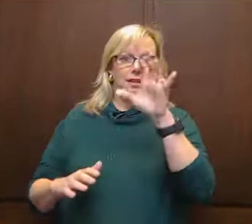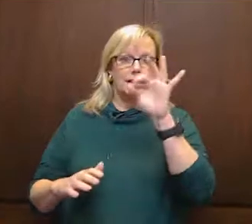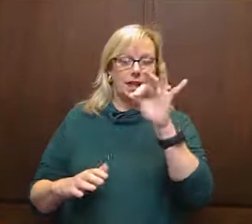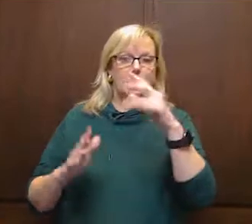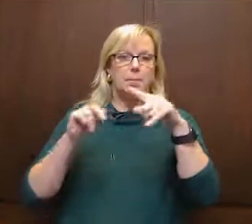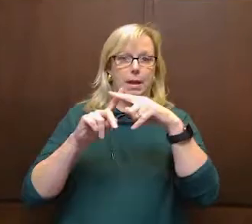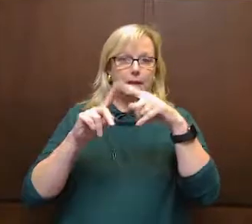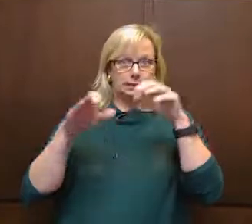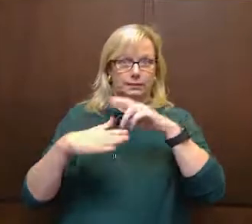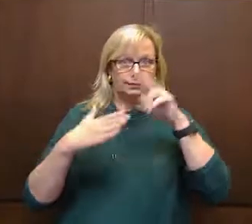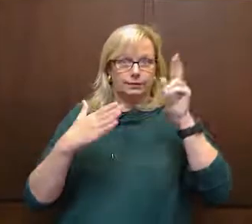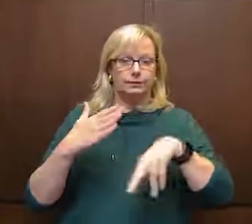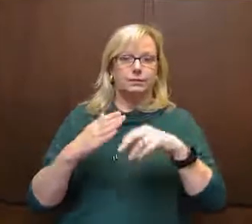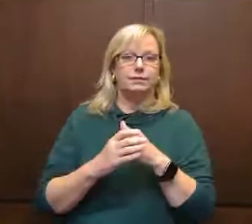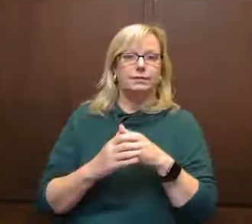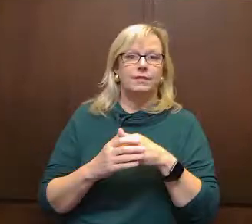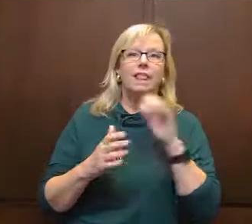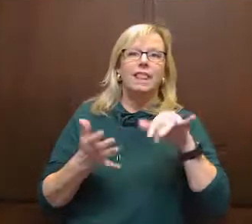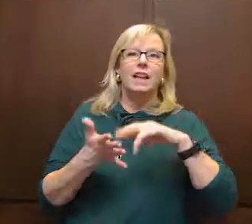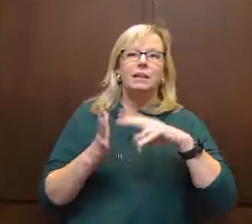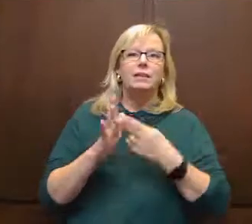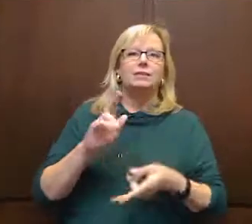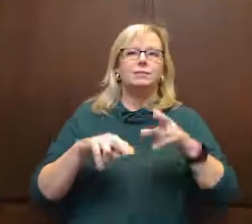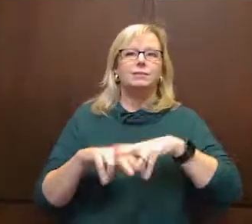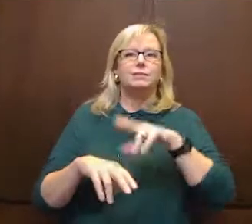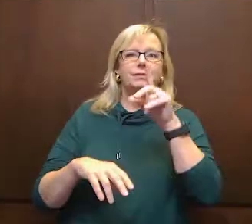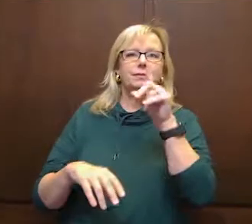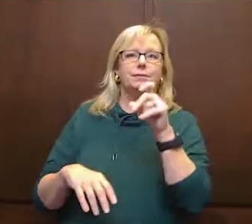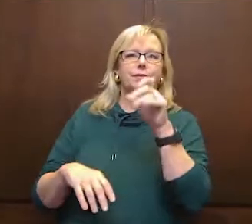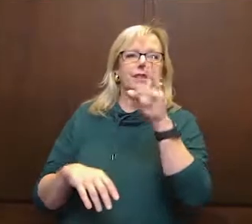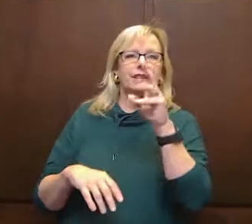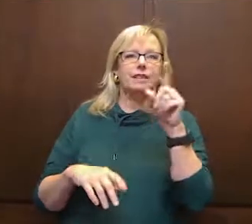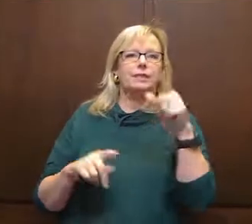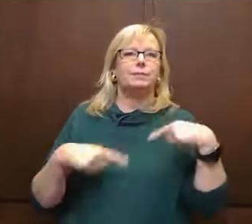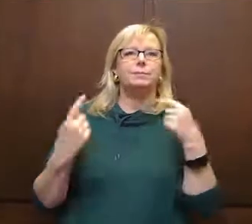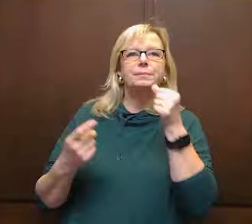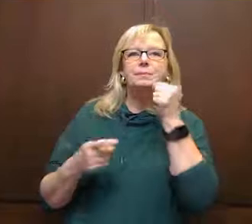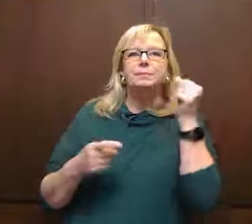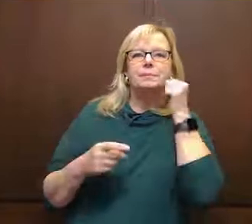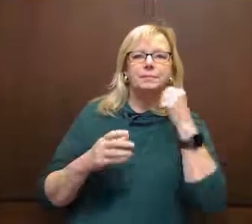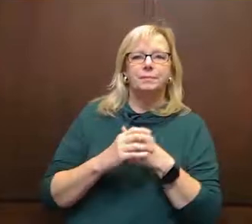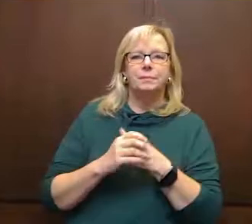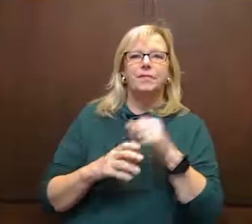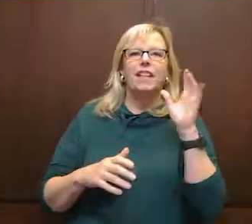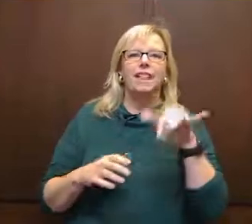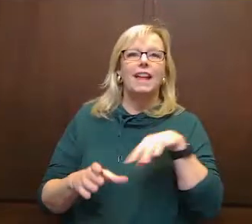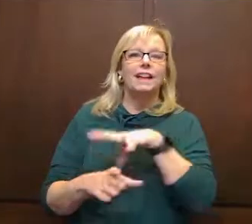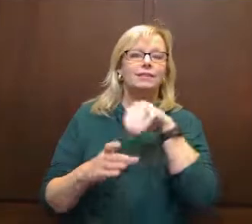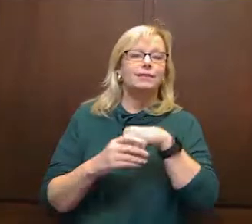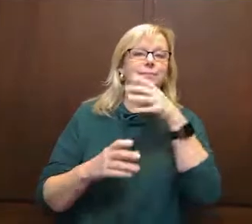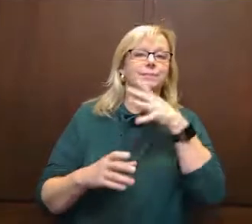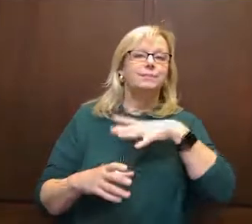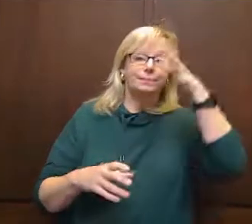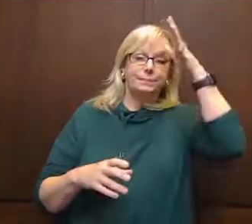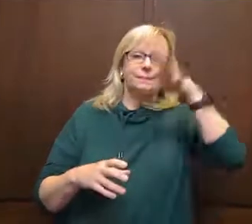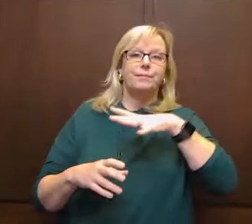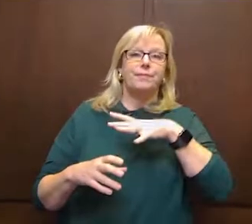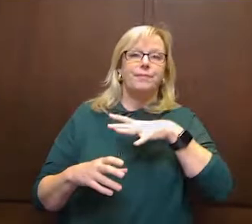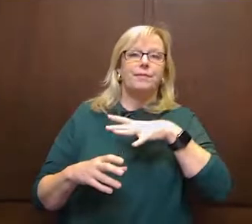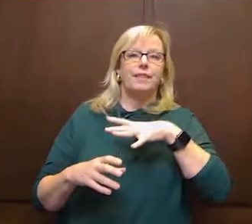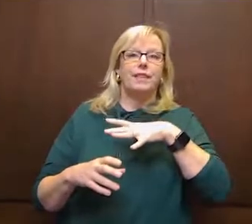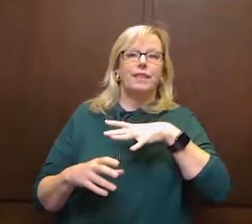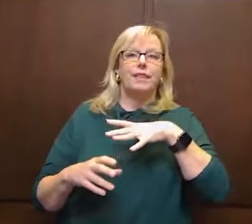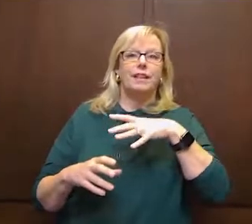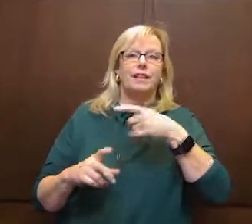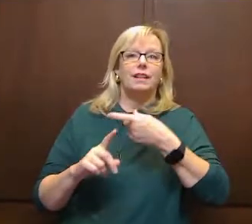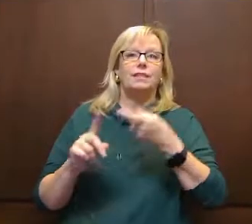23,809 positive test results, which is an increase of 161 from yesterday. And that does include both males and females